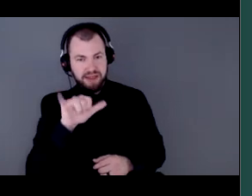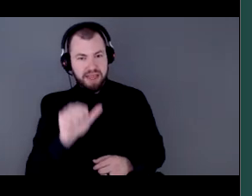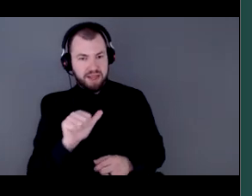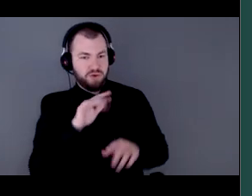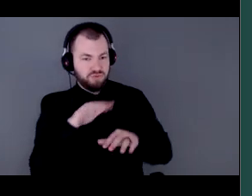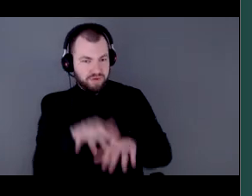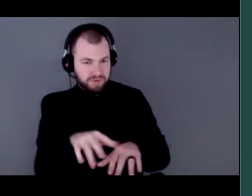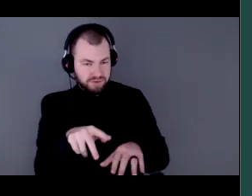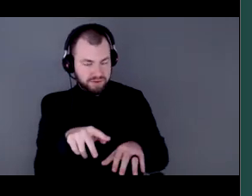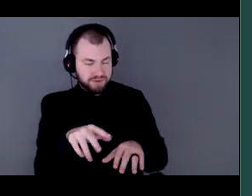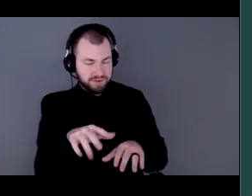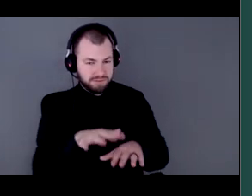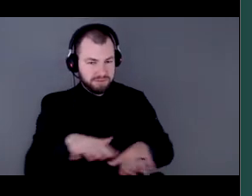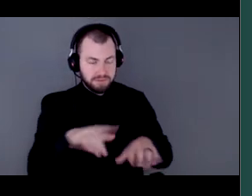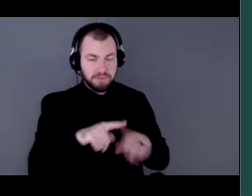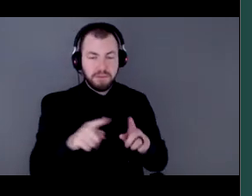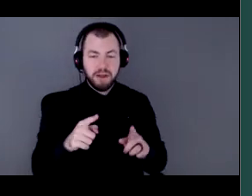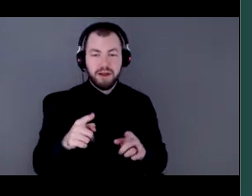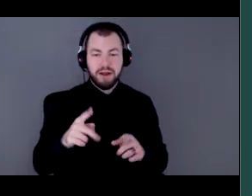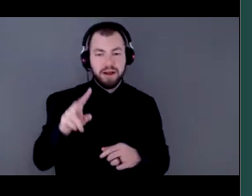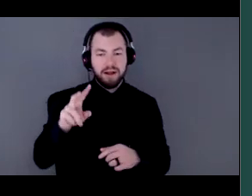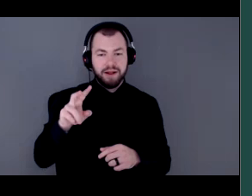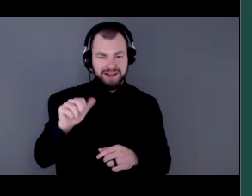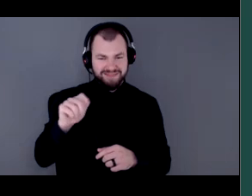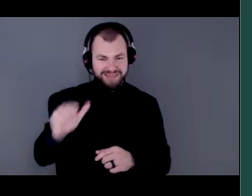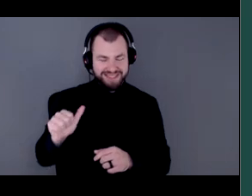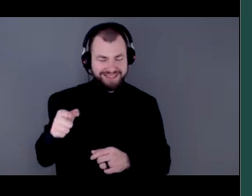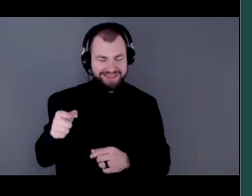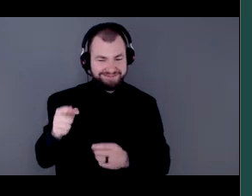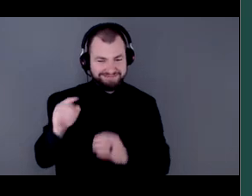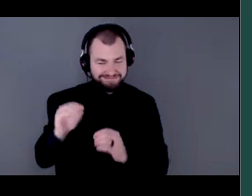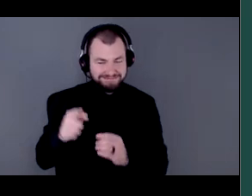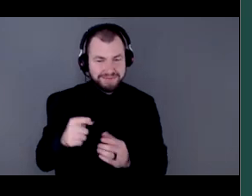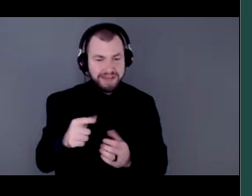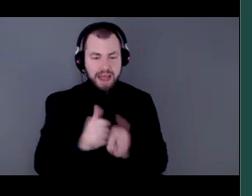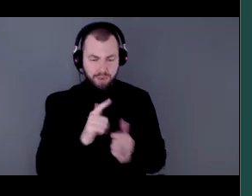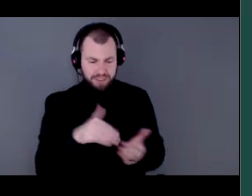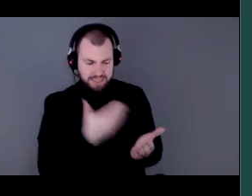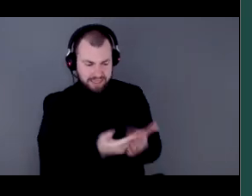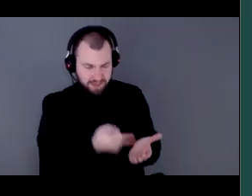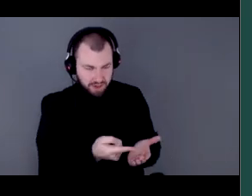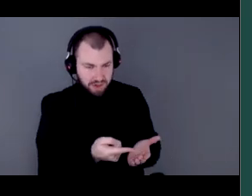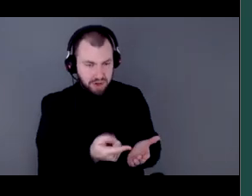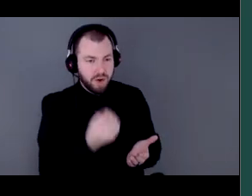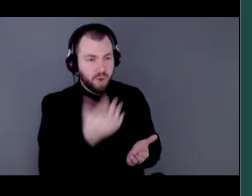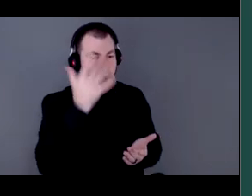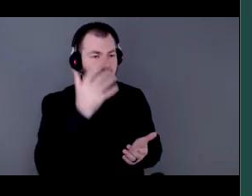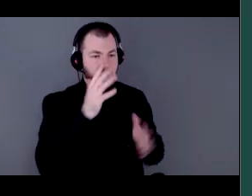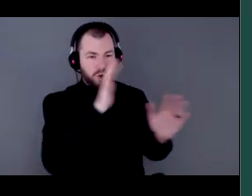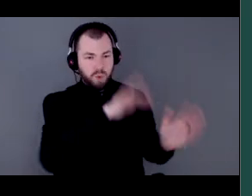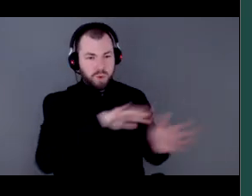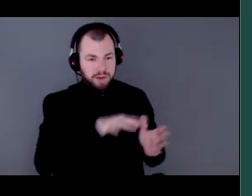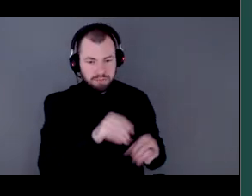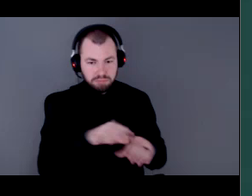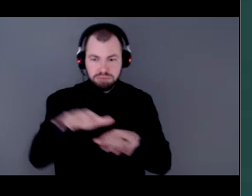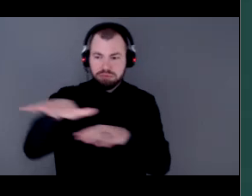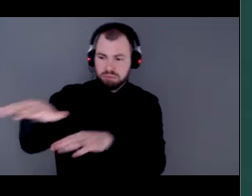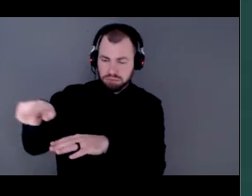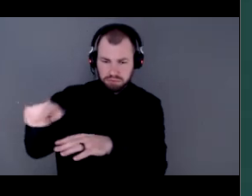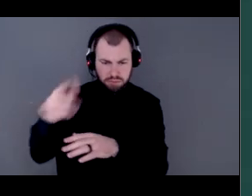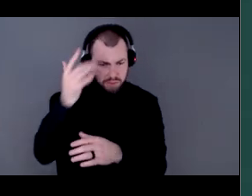Vanessa gets more is, how did this get here and why does this blow away? Because when they're doing these cleanups, they're sorting everything